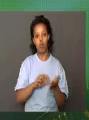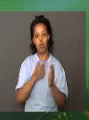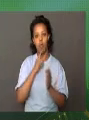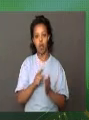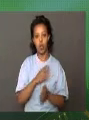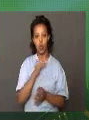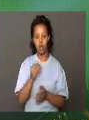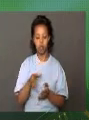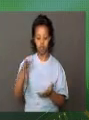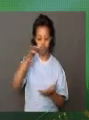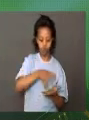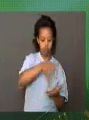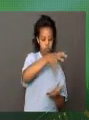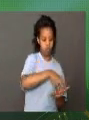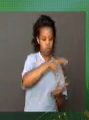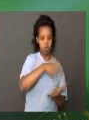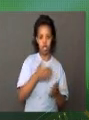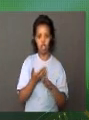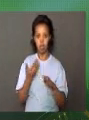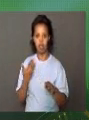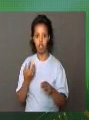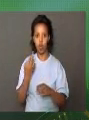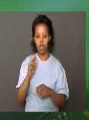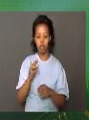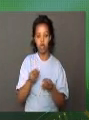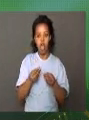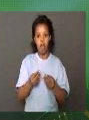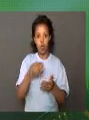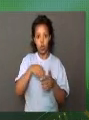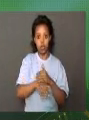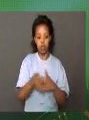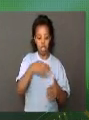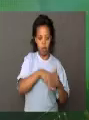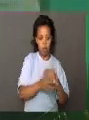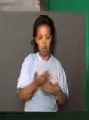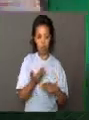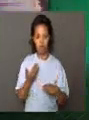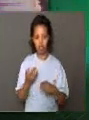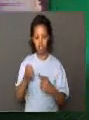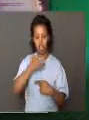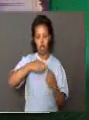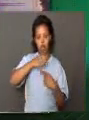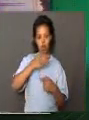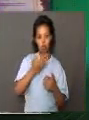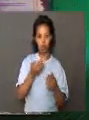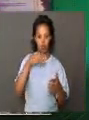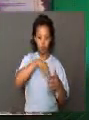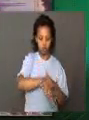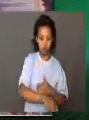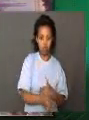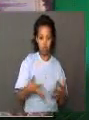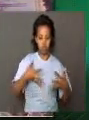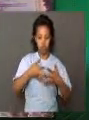be deposited into the soil or environment. This